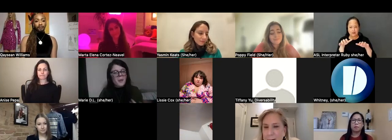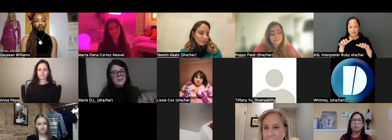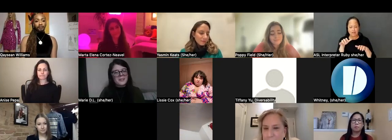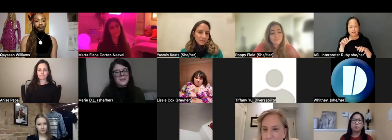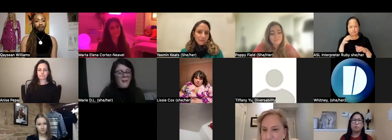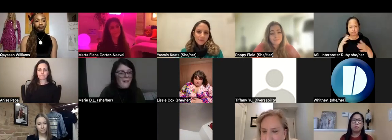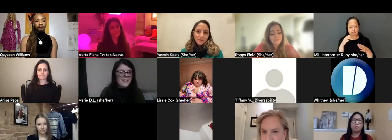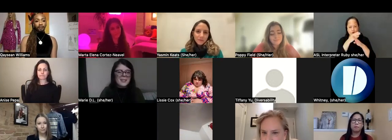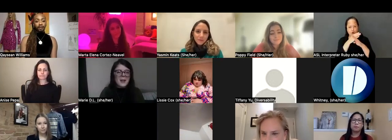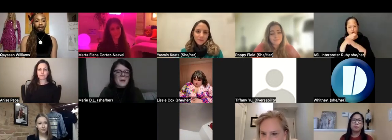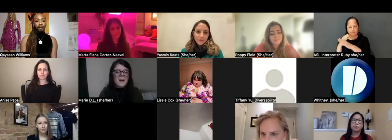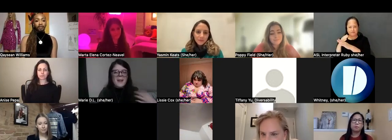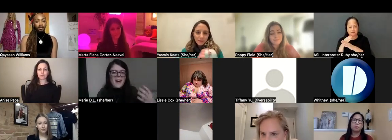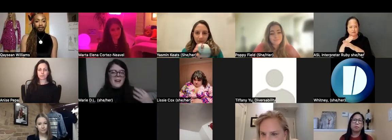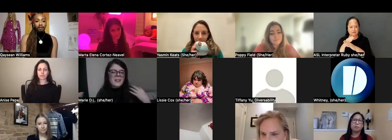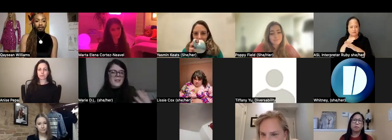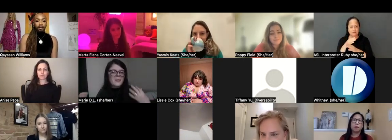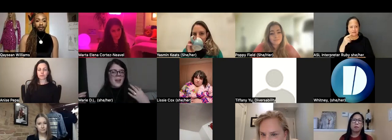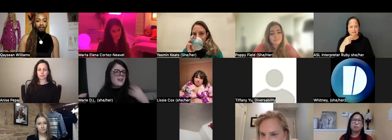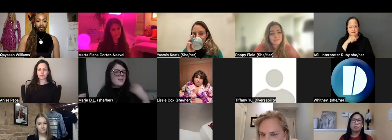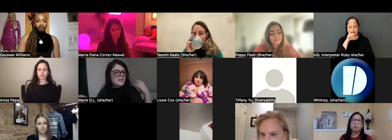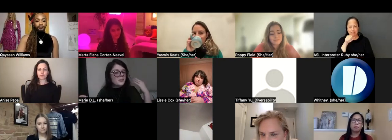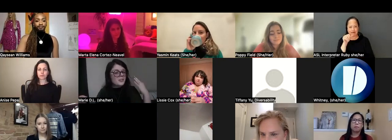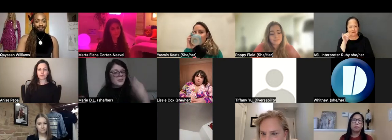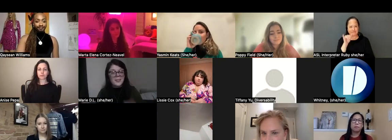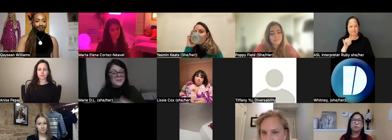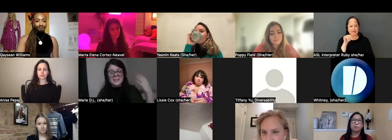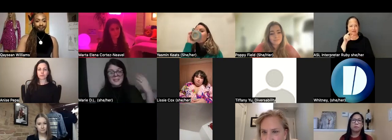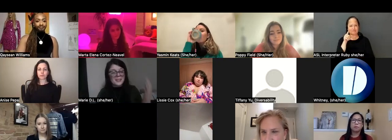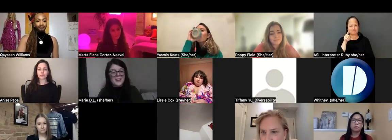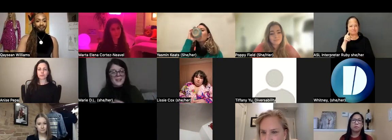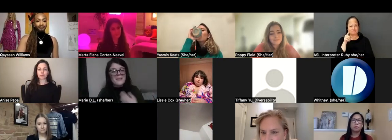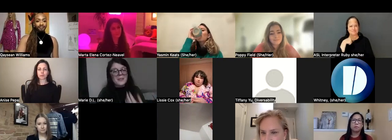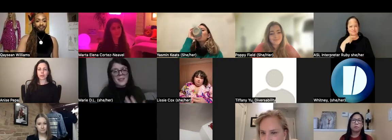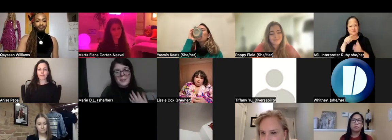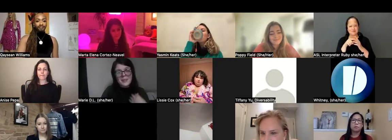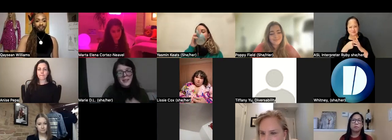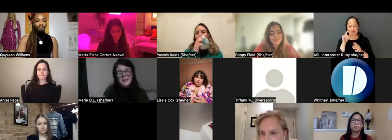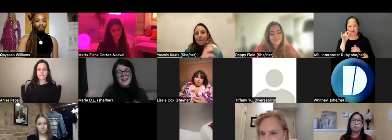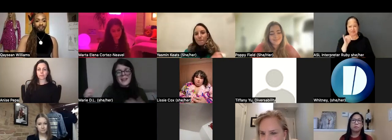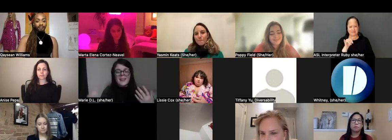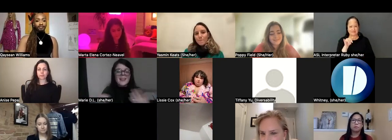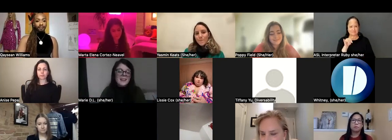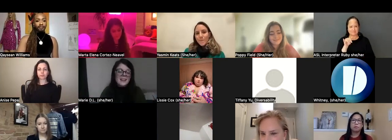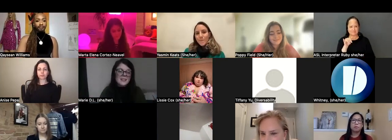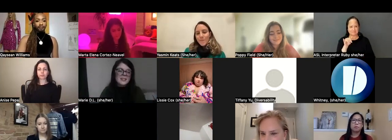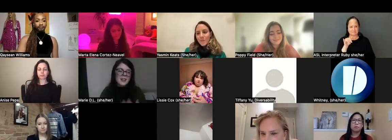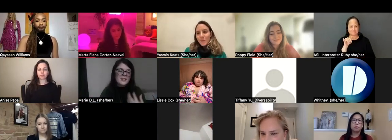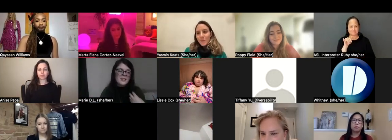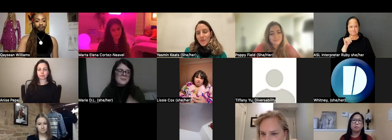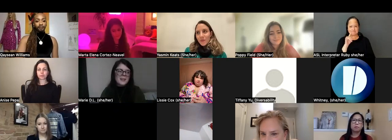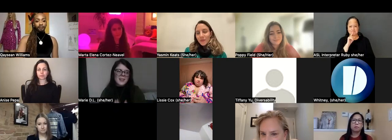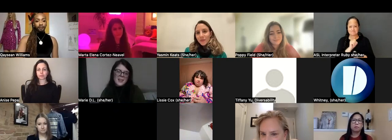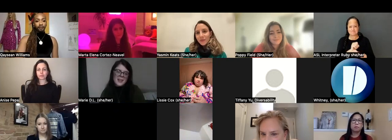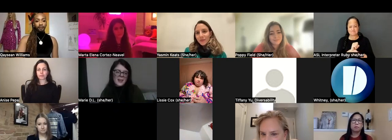of all. So I love that we just started off with that, because that is such